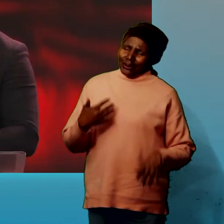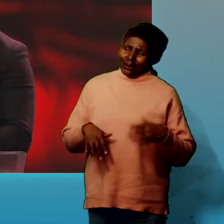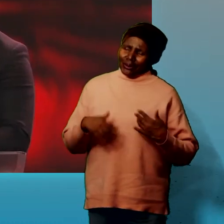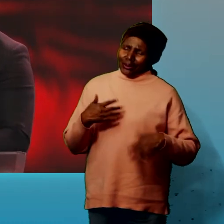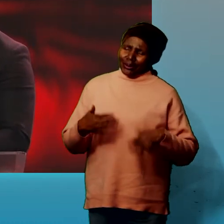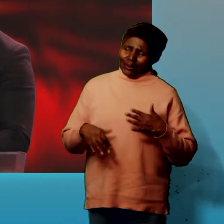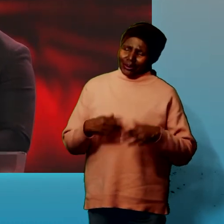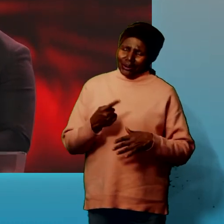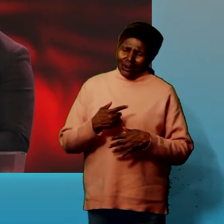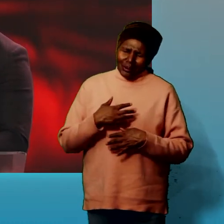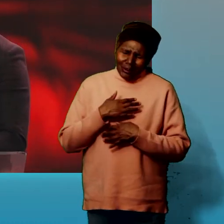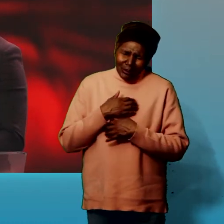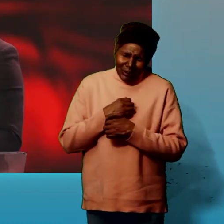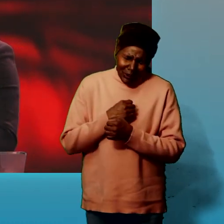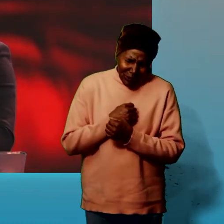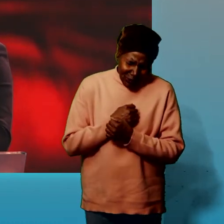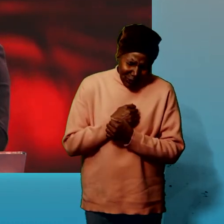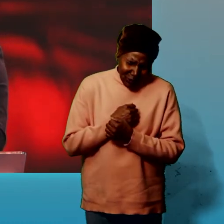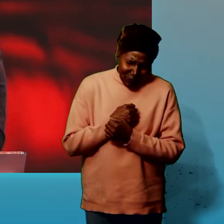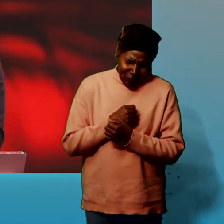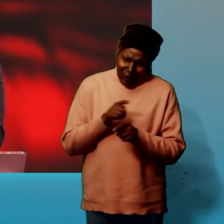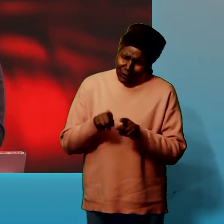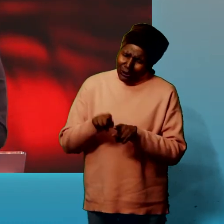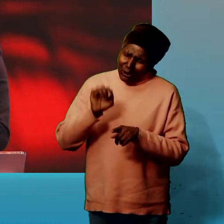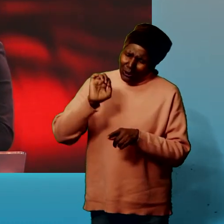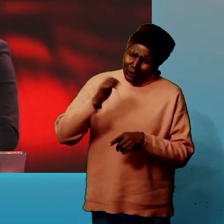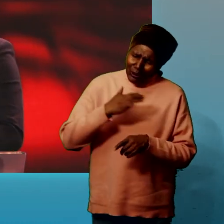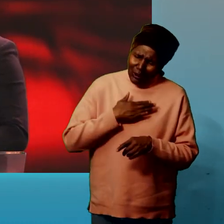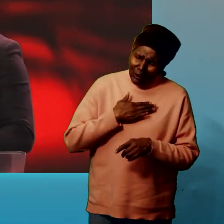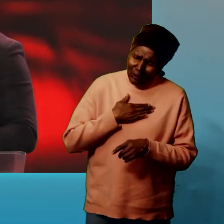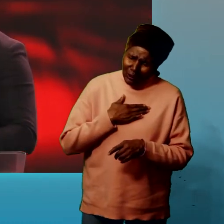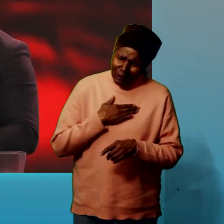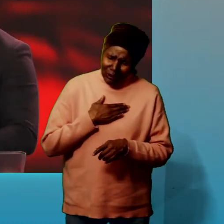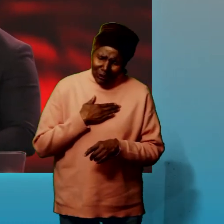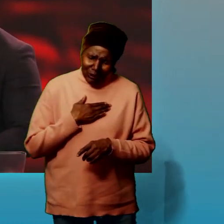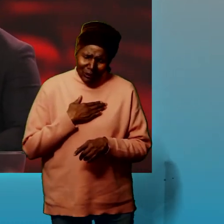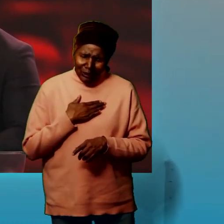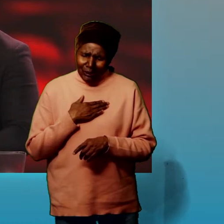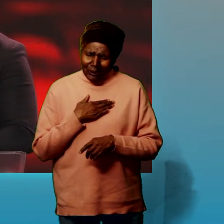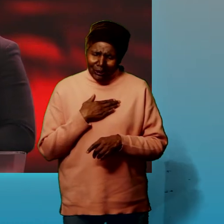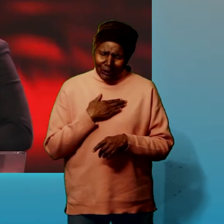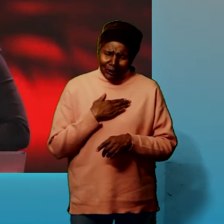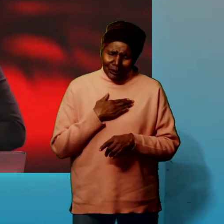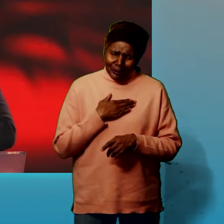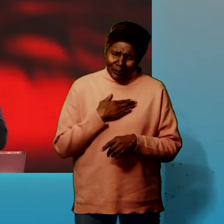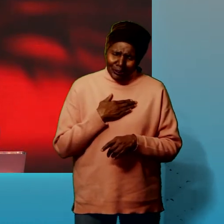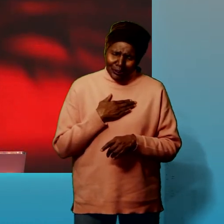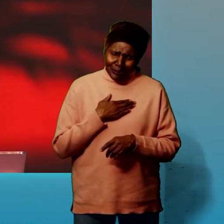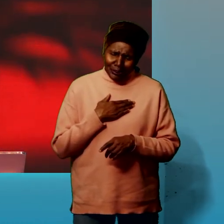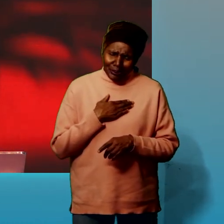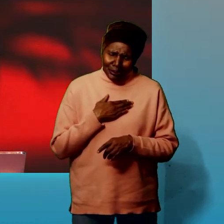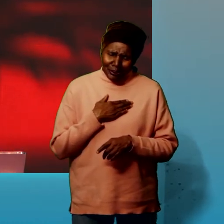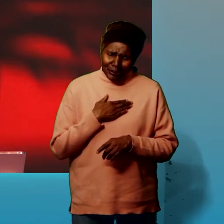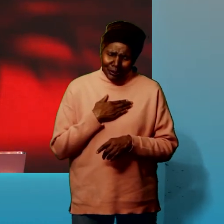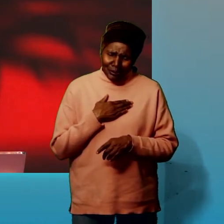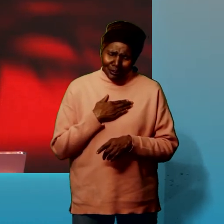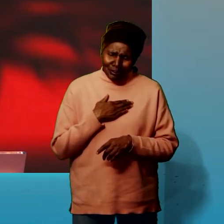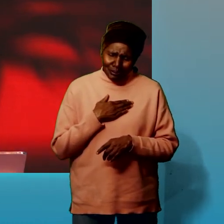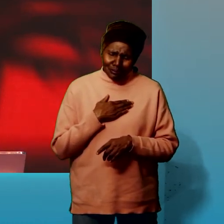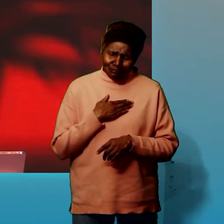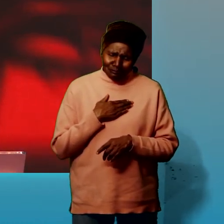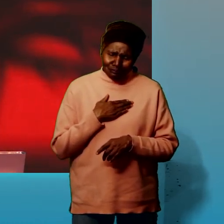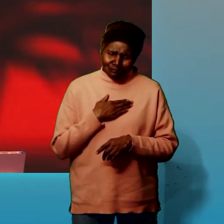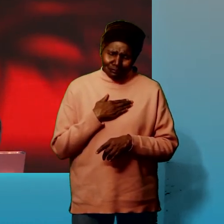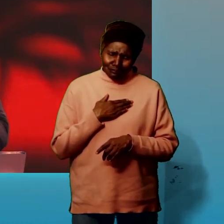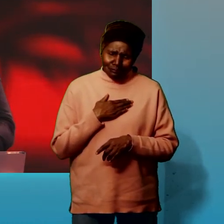Think of the challenge and the conflict in his own heart, knowing that he had the power, the